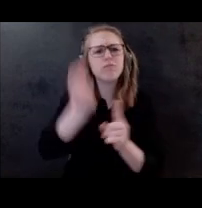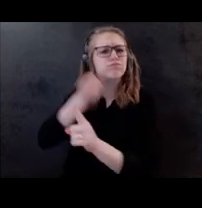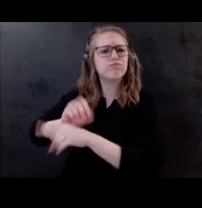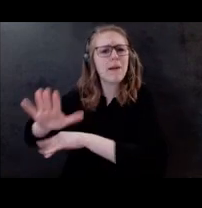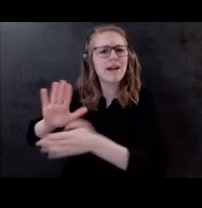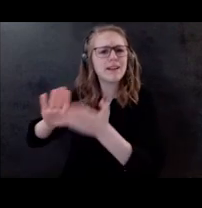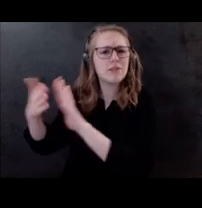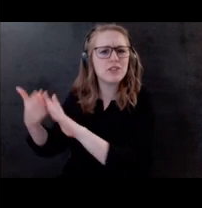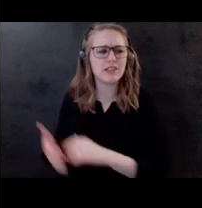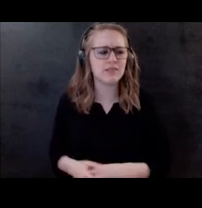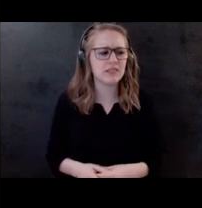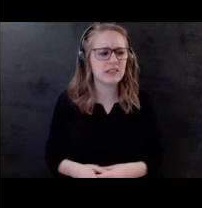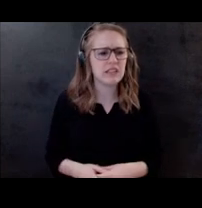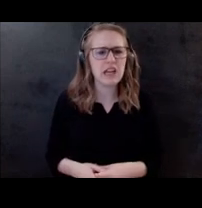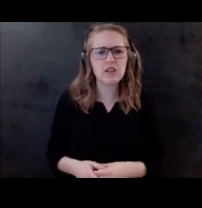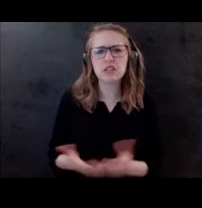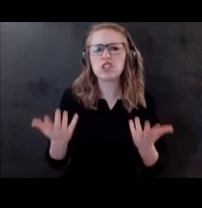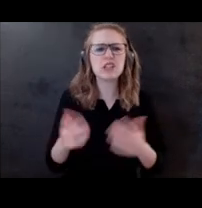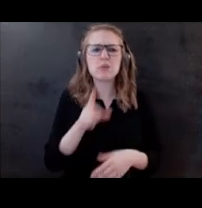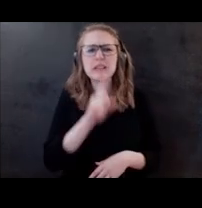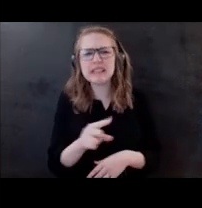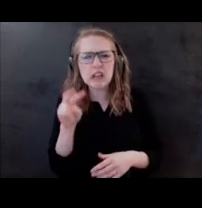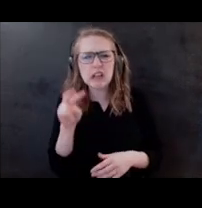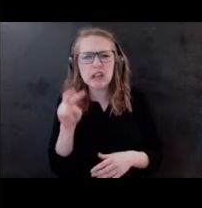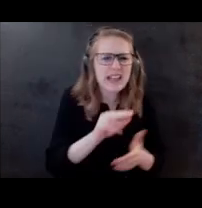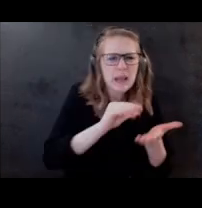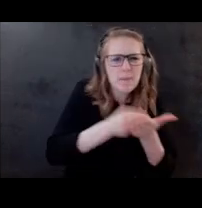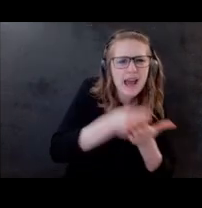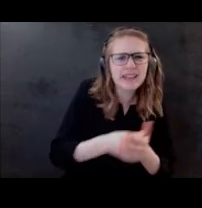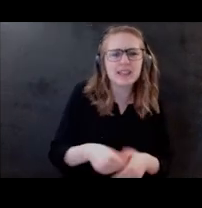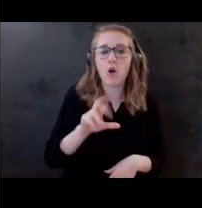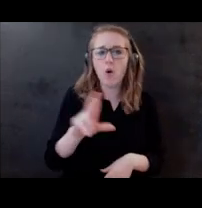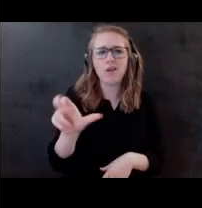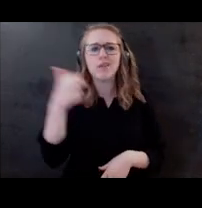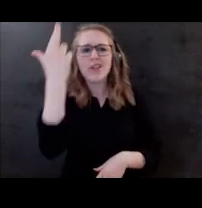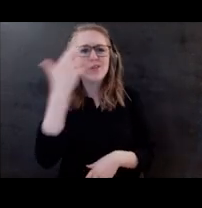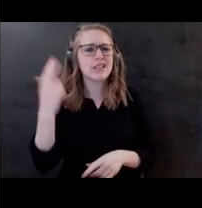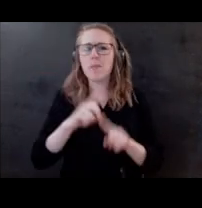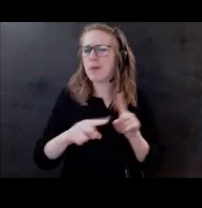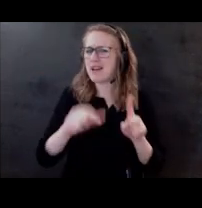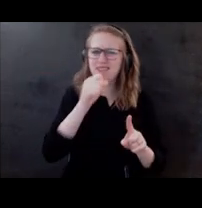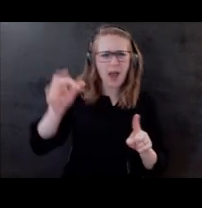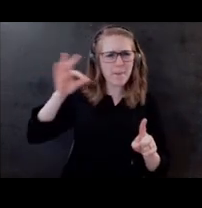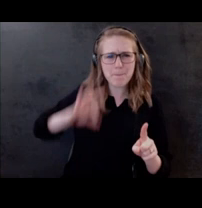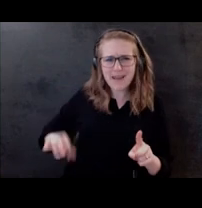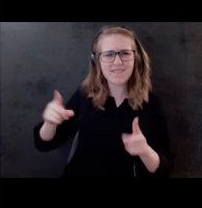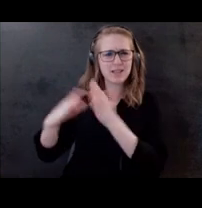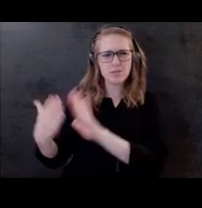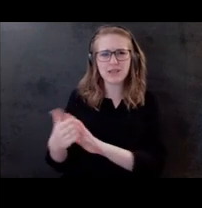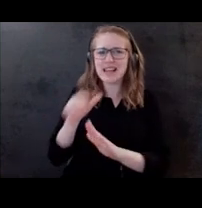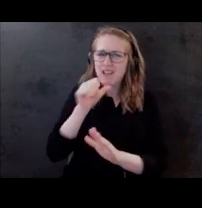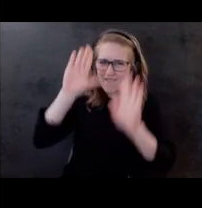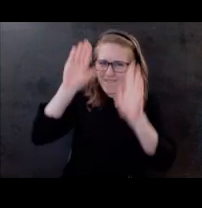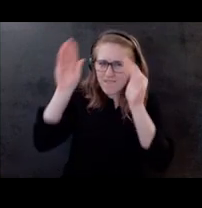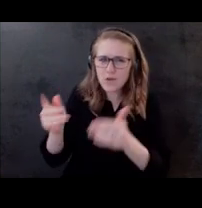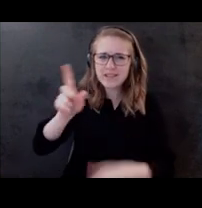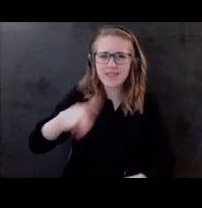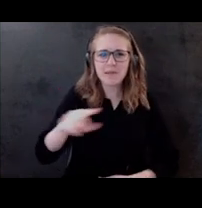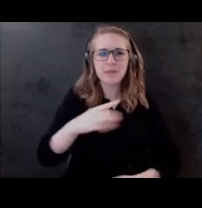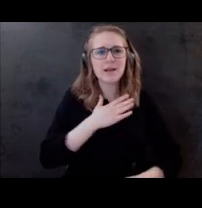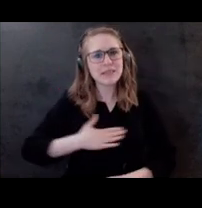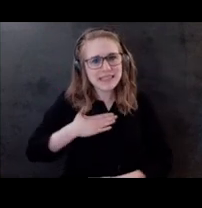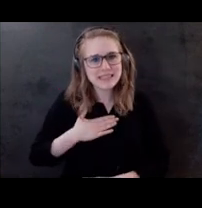community. It was either the bottom line for the dollar or for some other reason, but it was not about the community. Please, as everyone